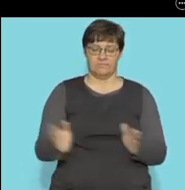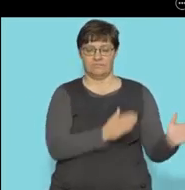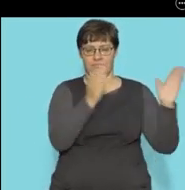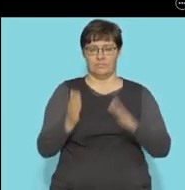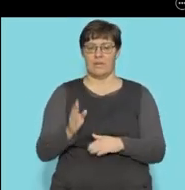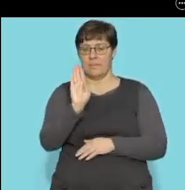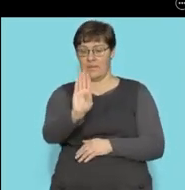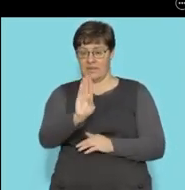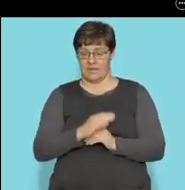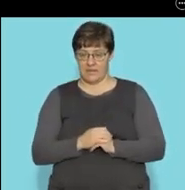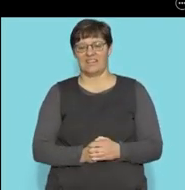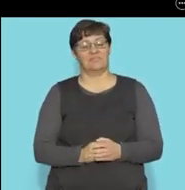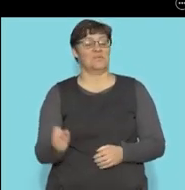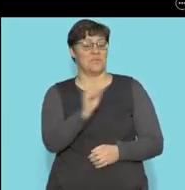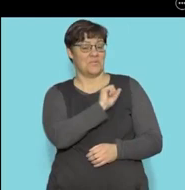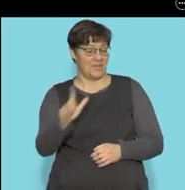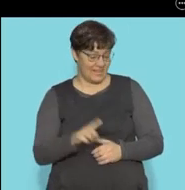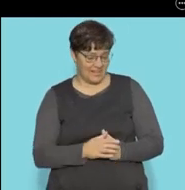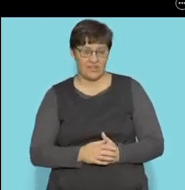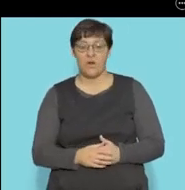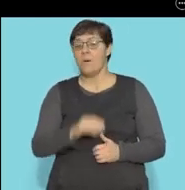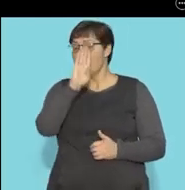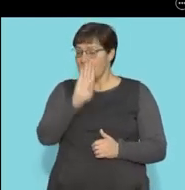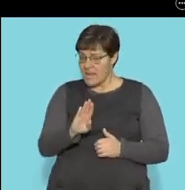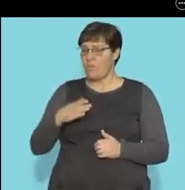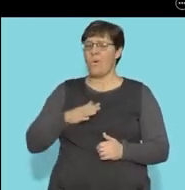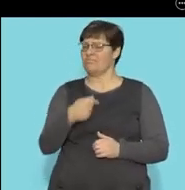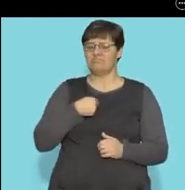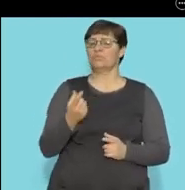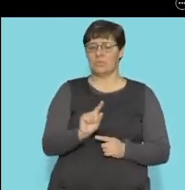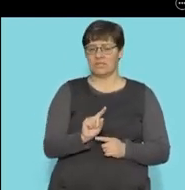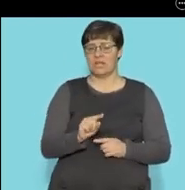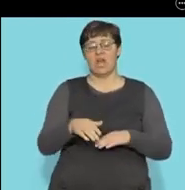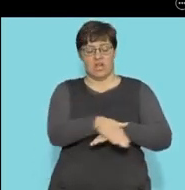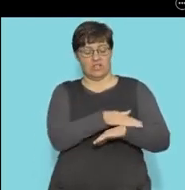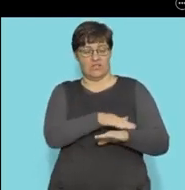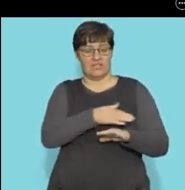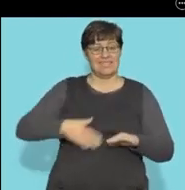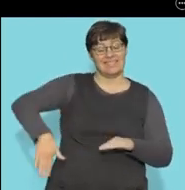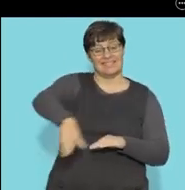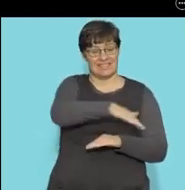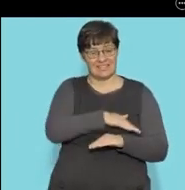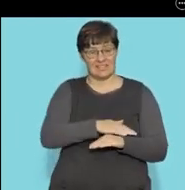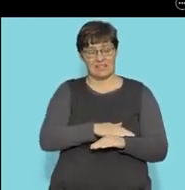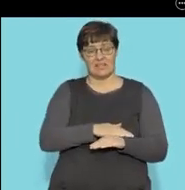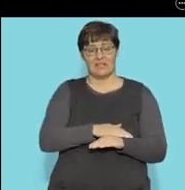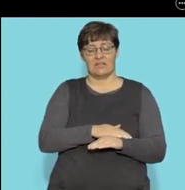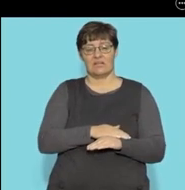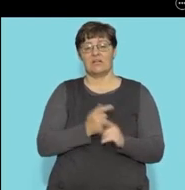Great, let's move on to B. Cool guys, so B is asking me to calculate the surface area of one of